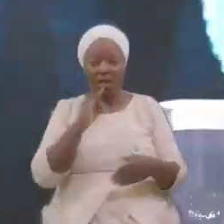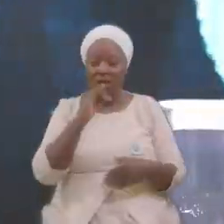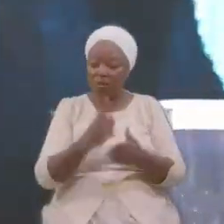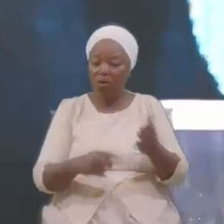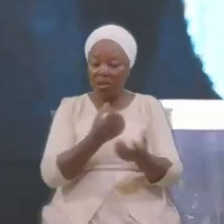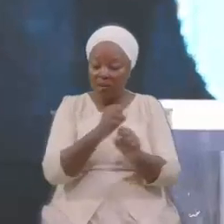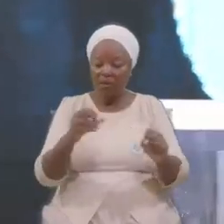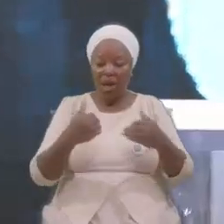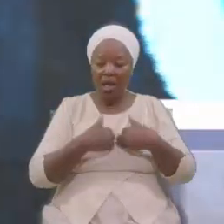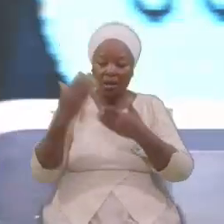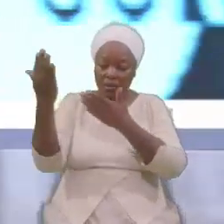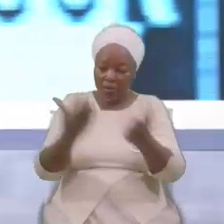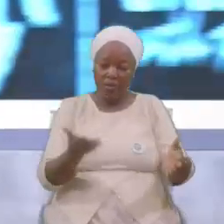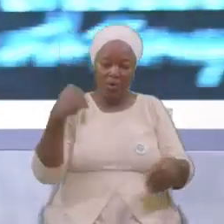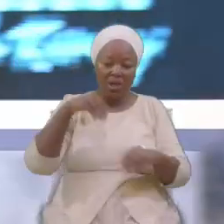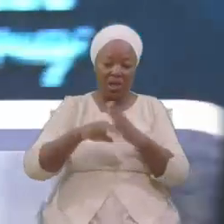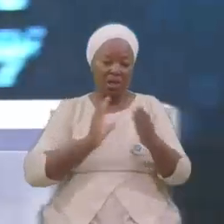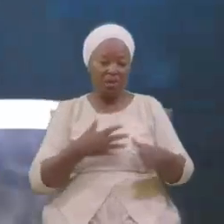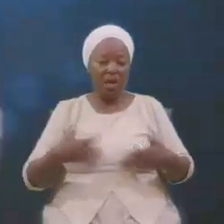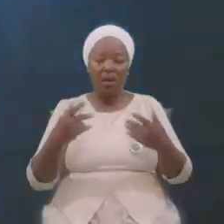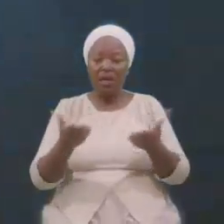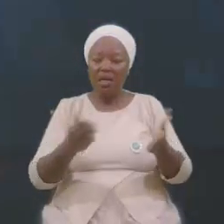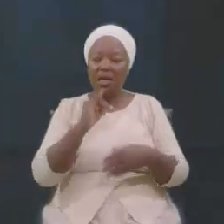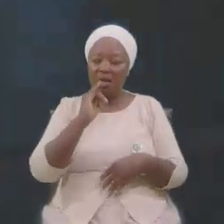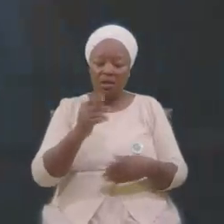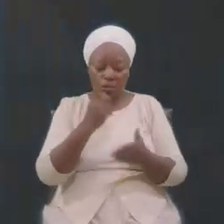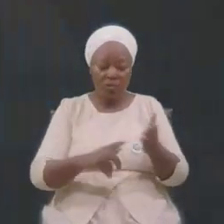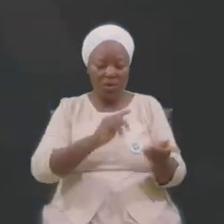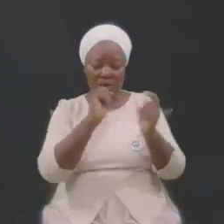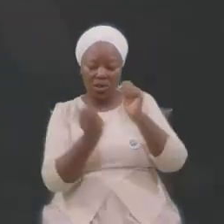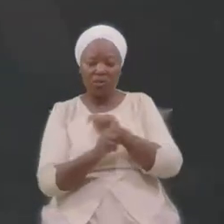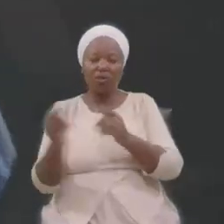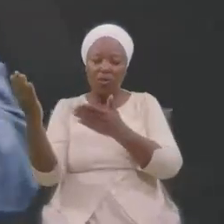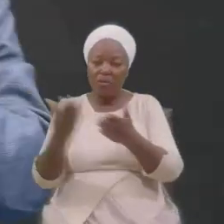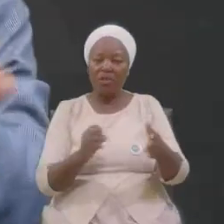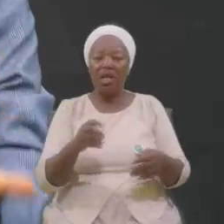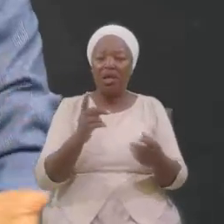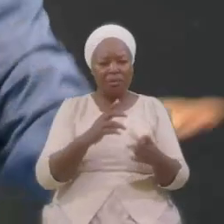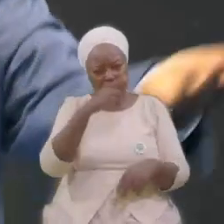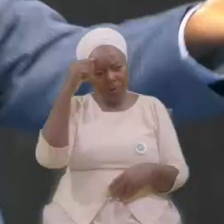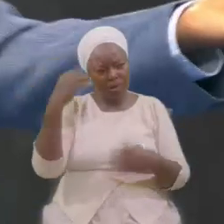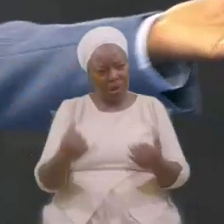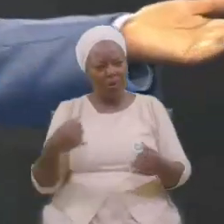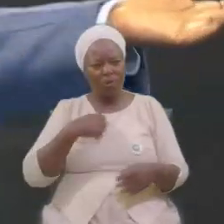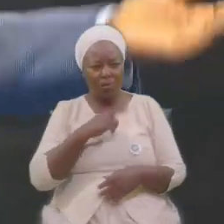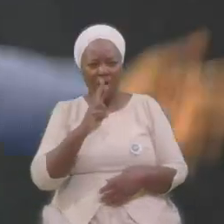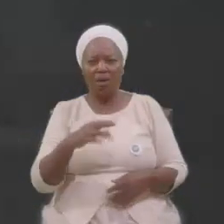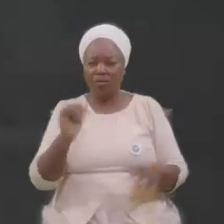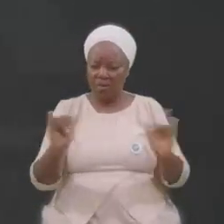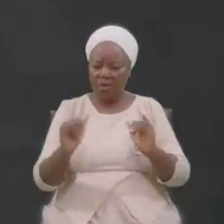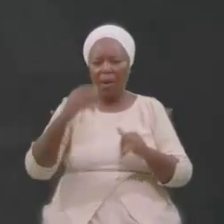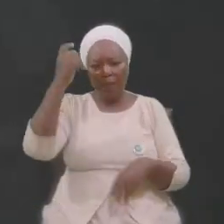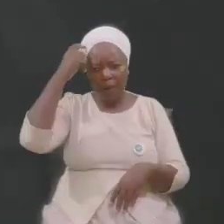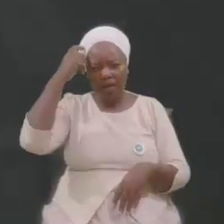salvation brings. Here is what transformation brings. Because now we are of the same mind,